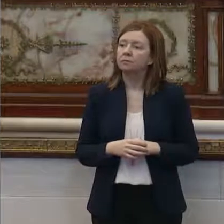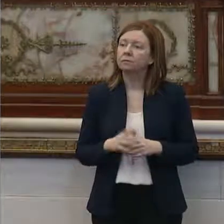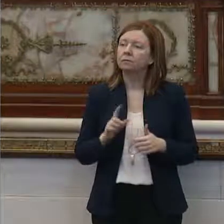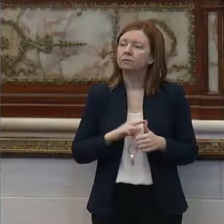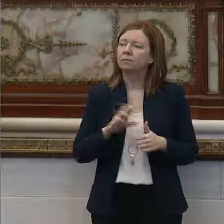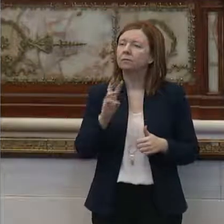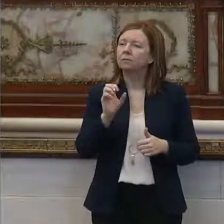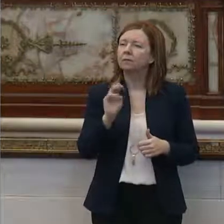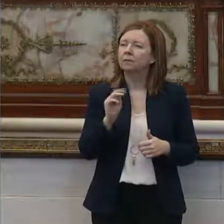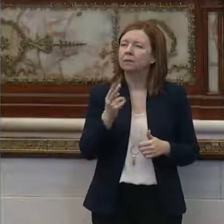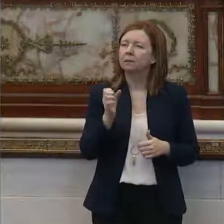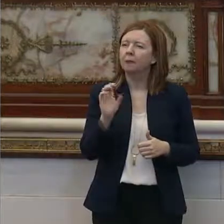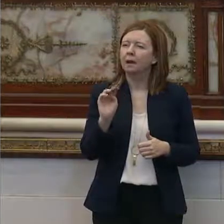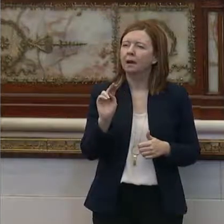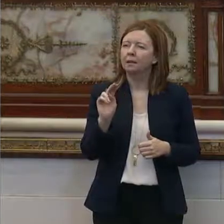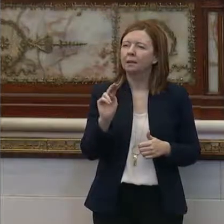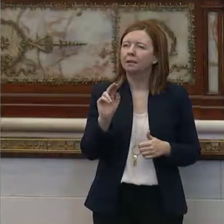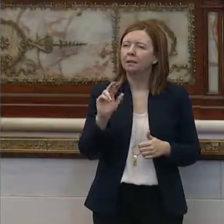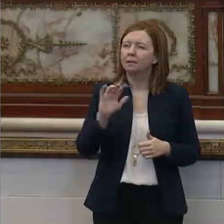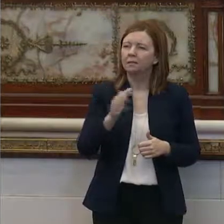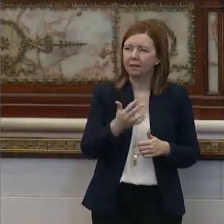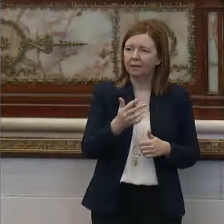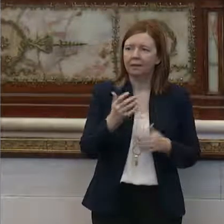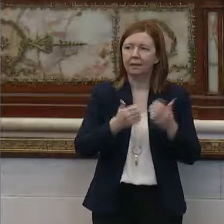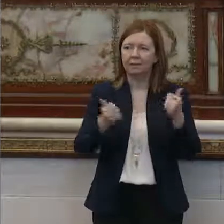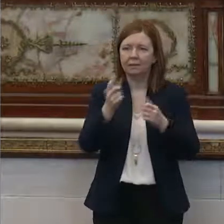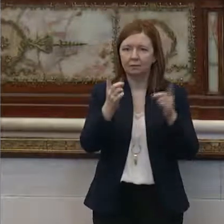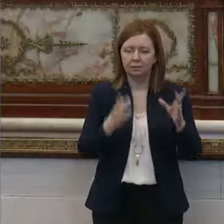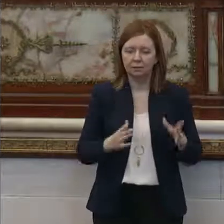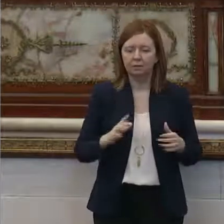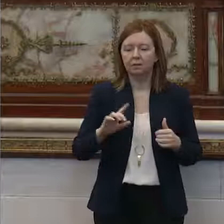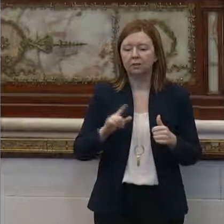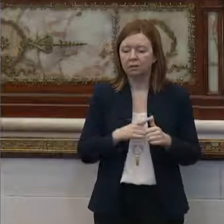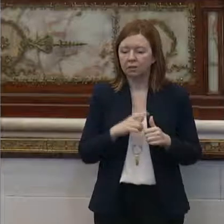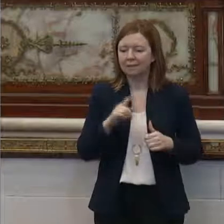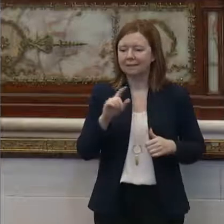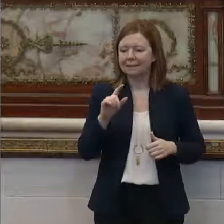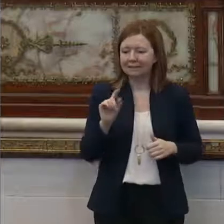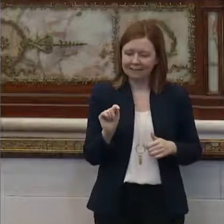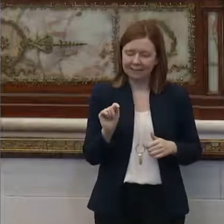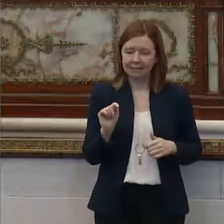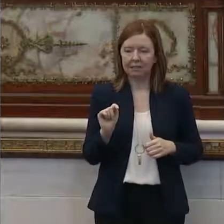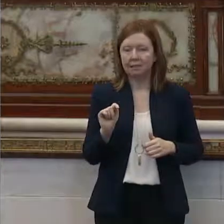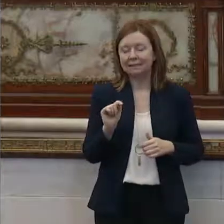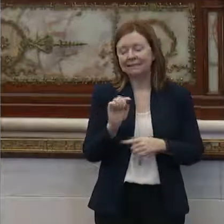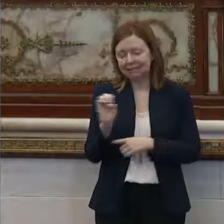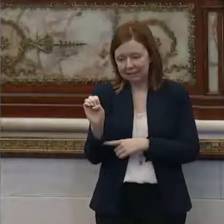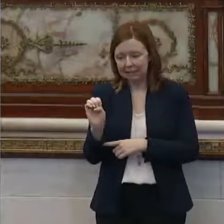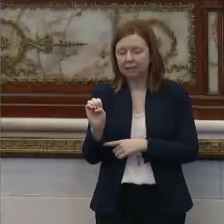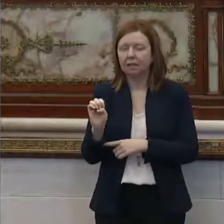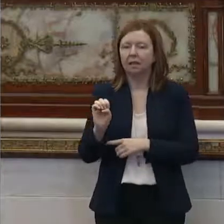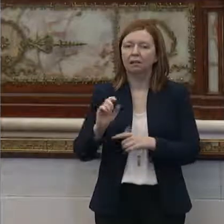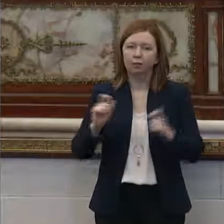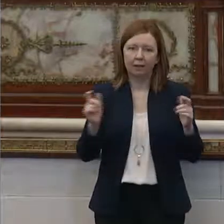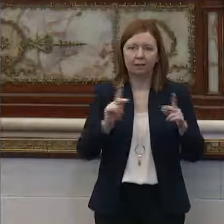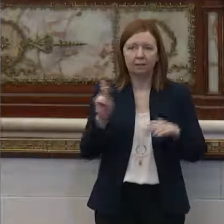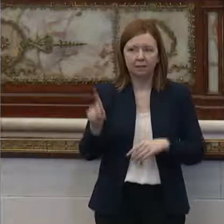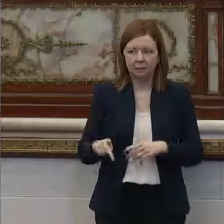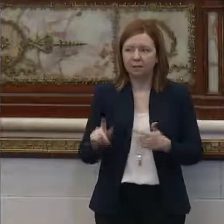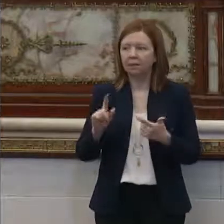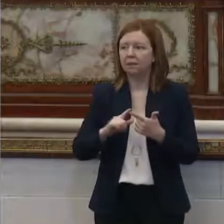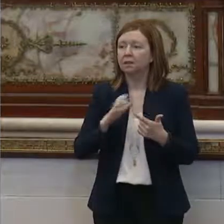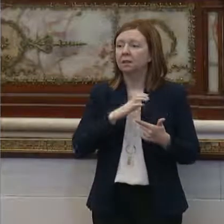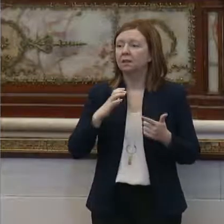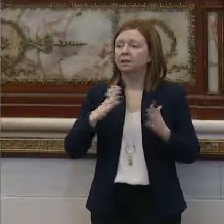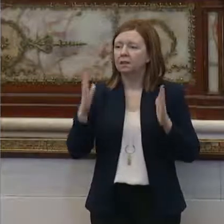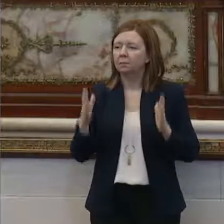William Heineman V, Executive Director of the First Tee of Greater Philadelphia, followed by Catherine Ott Lovell, Commissioner of the